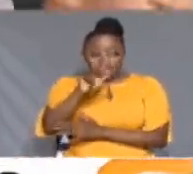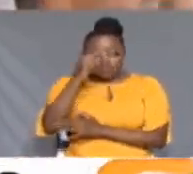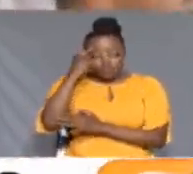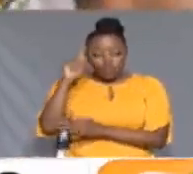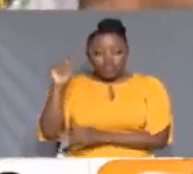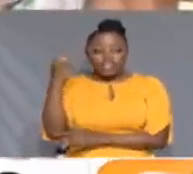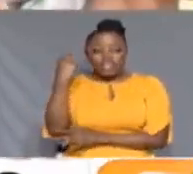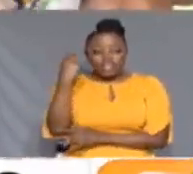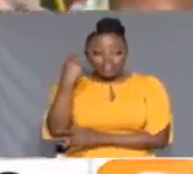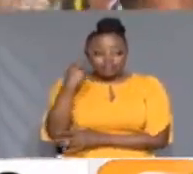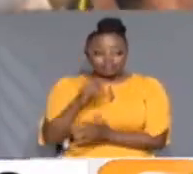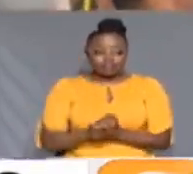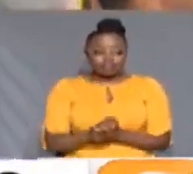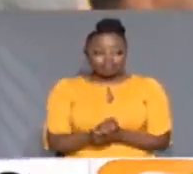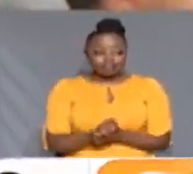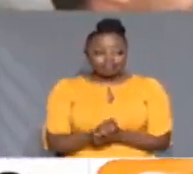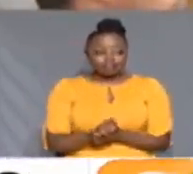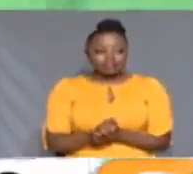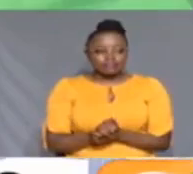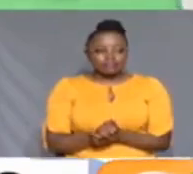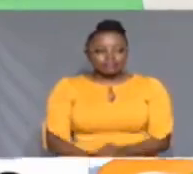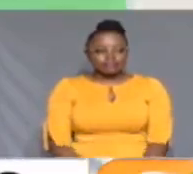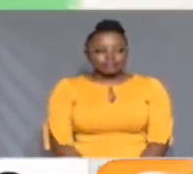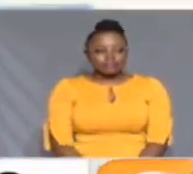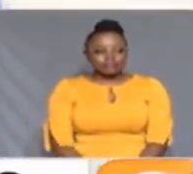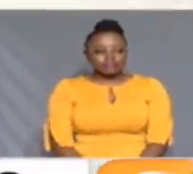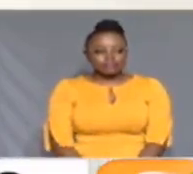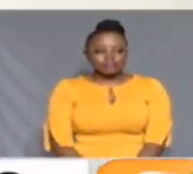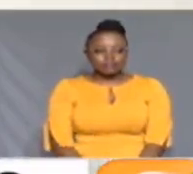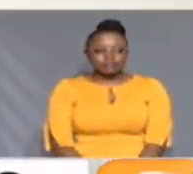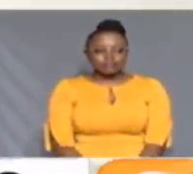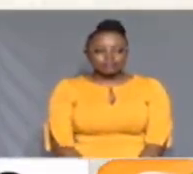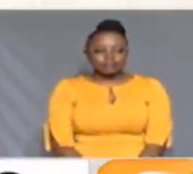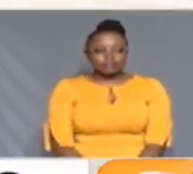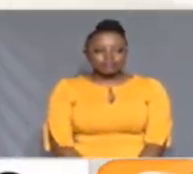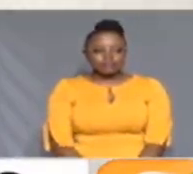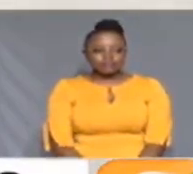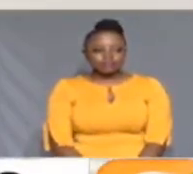Kenyans at the Khalifa Stadium. Mike Okinyi for Citizen TV in Doha, Qatar.